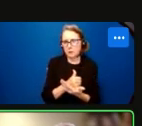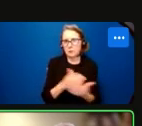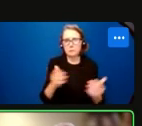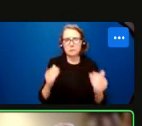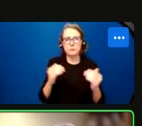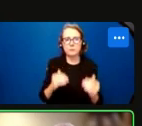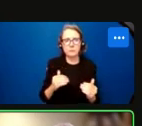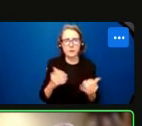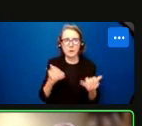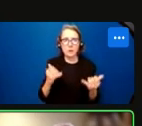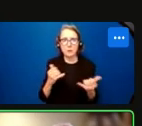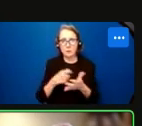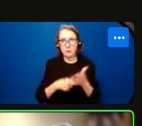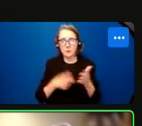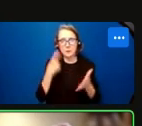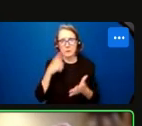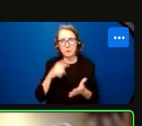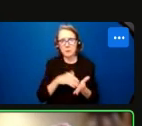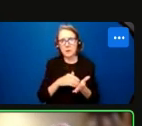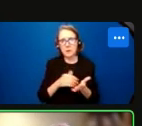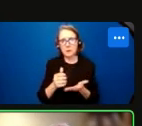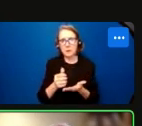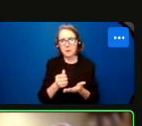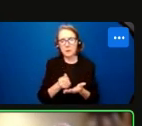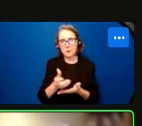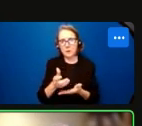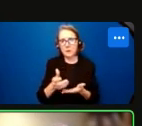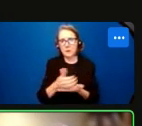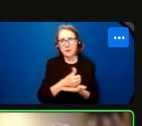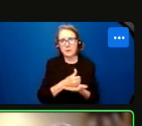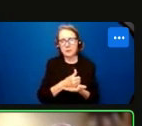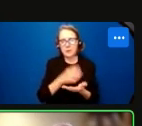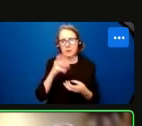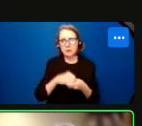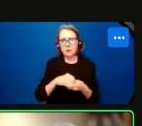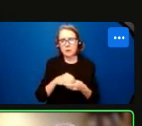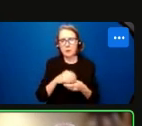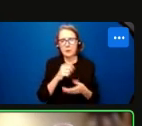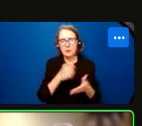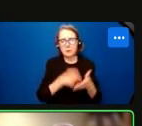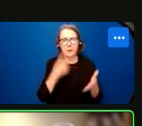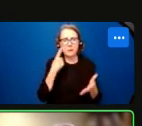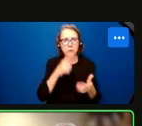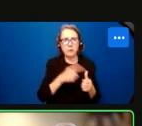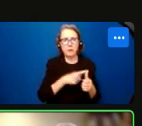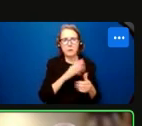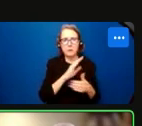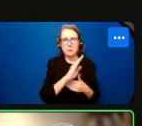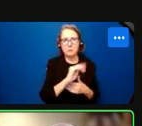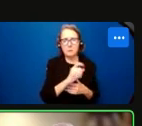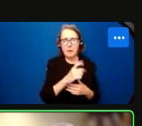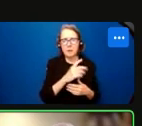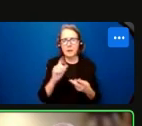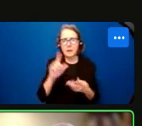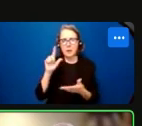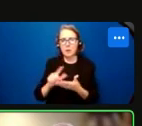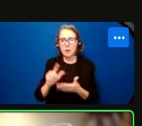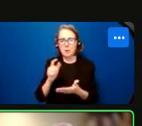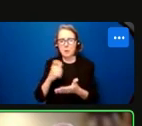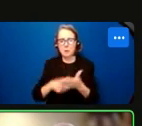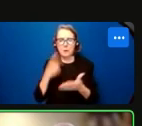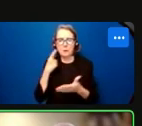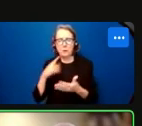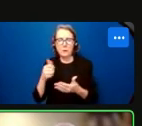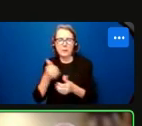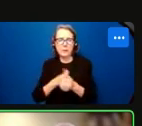The current rates for medical waste collection include a rate for the first box and another lower rate for each additional box